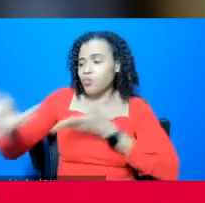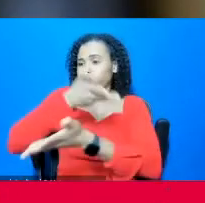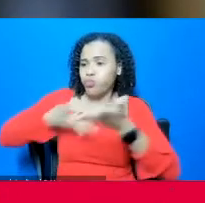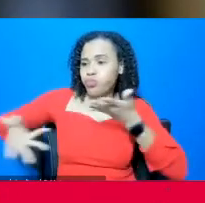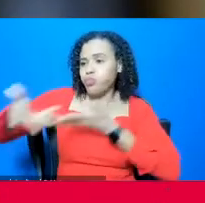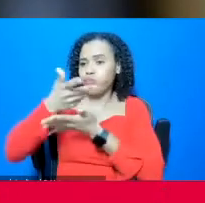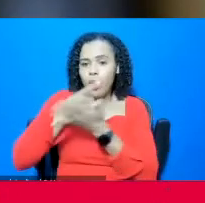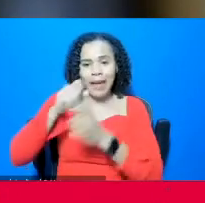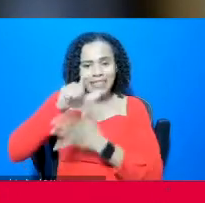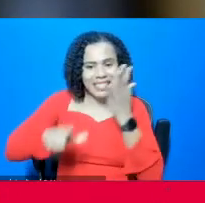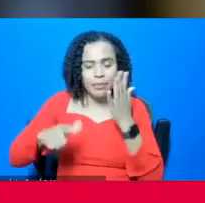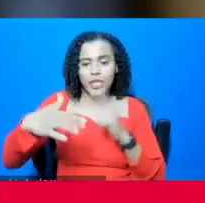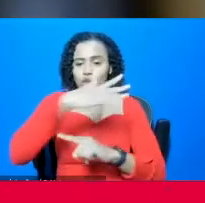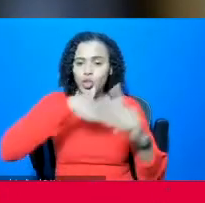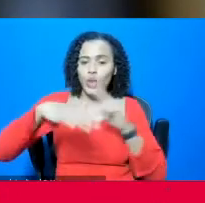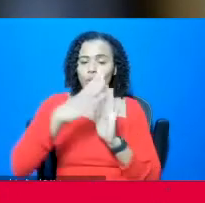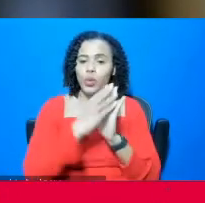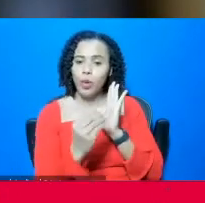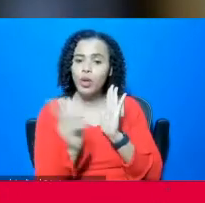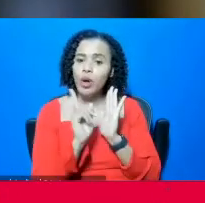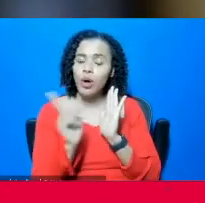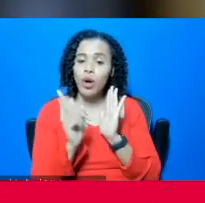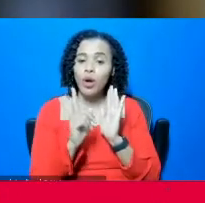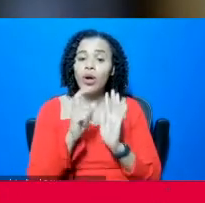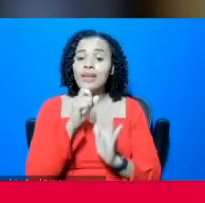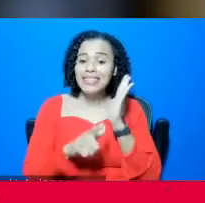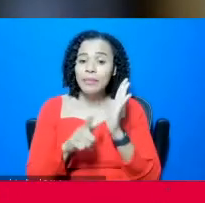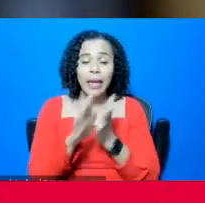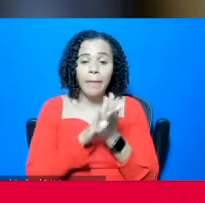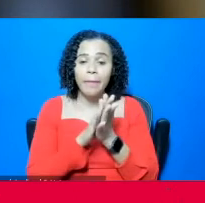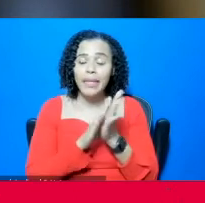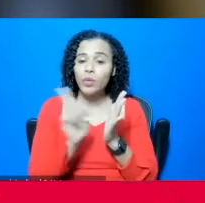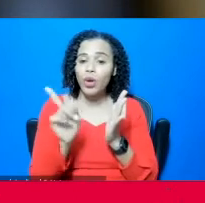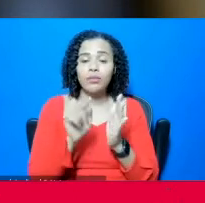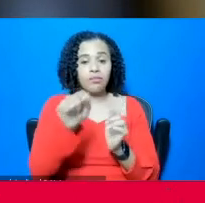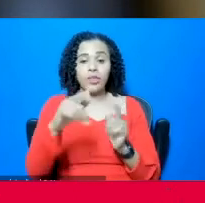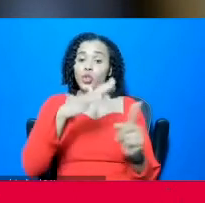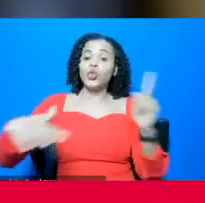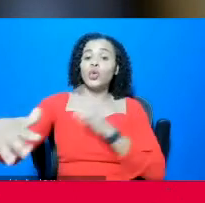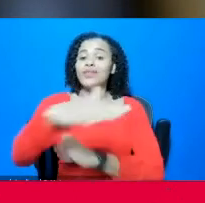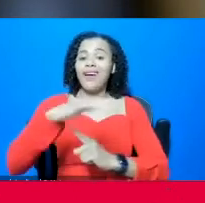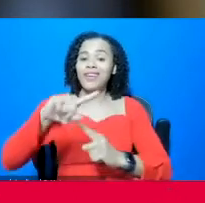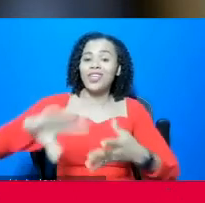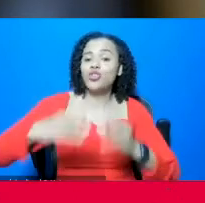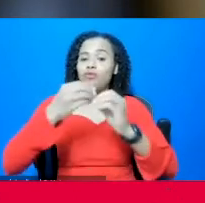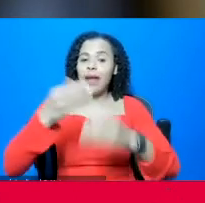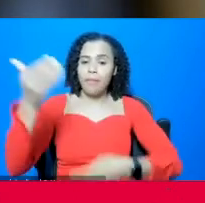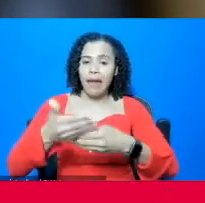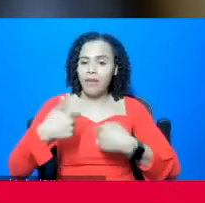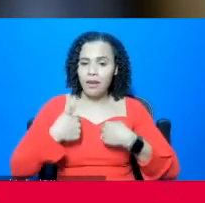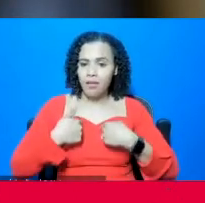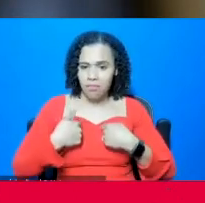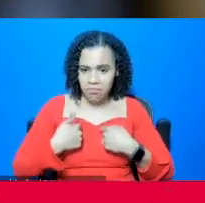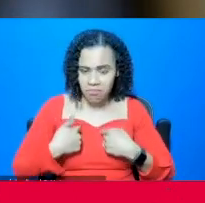the disabling barriers that a person faces in society rather than it be their impairments. So for example, for myself, I'm a wheelchair